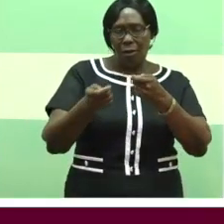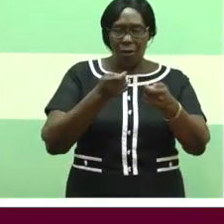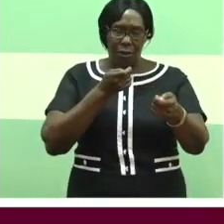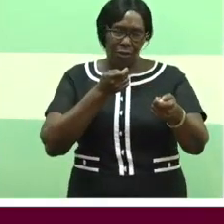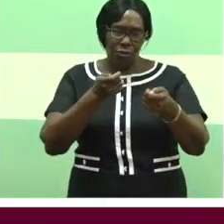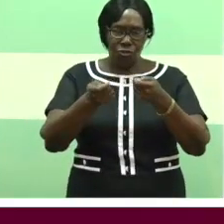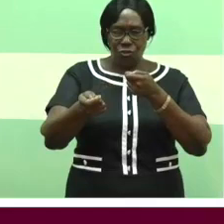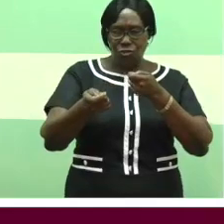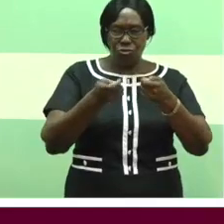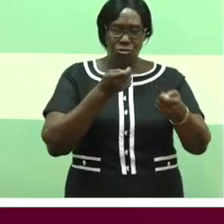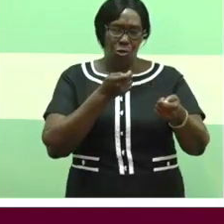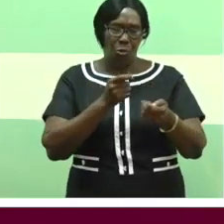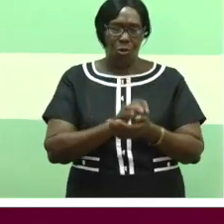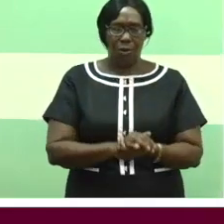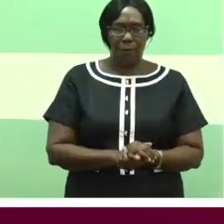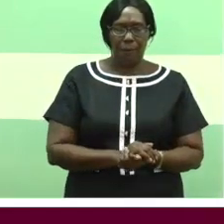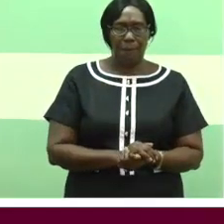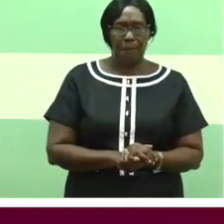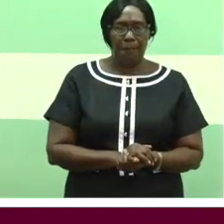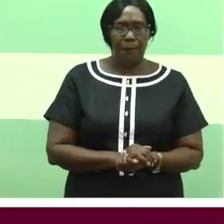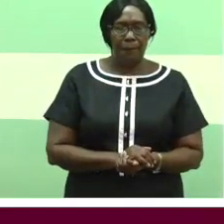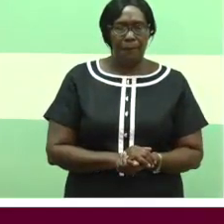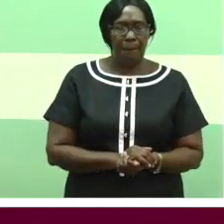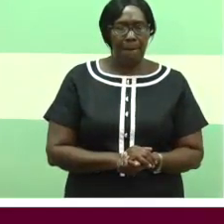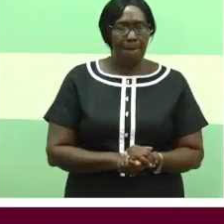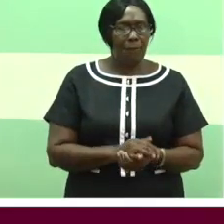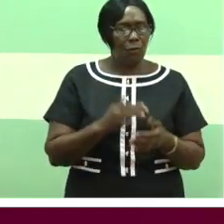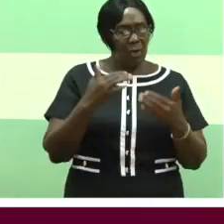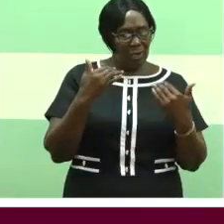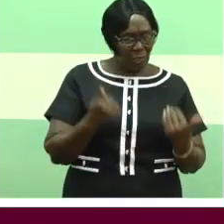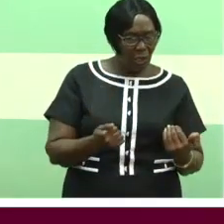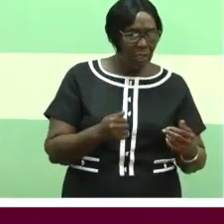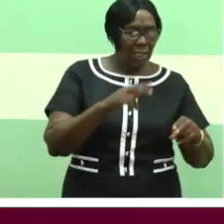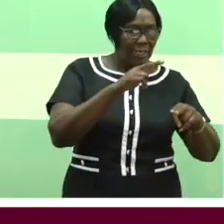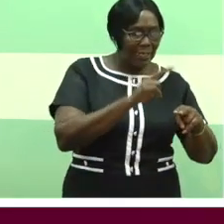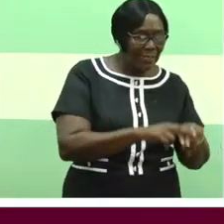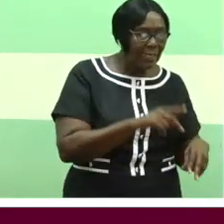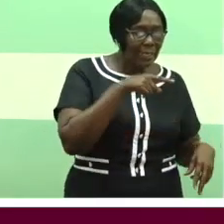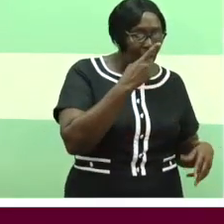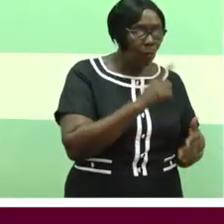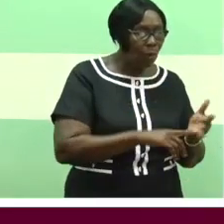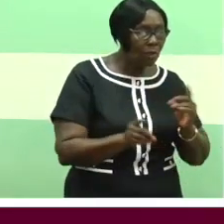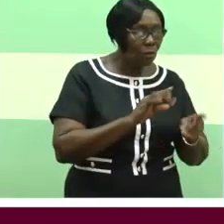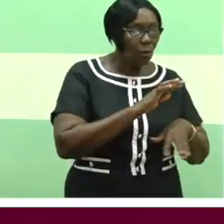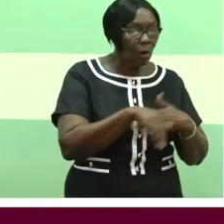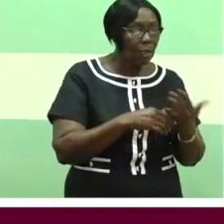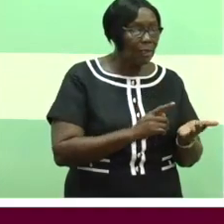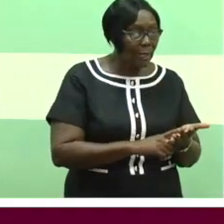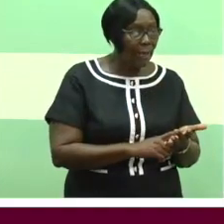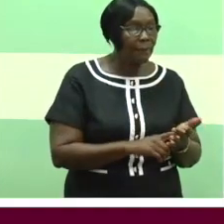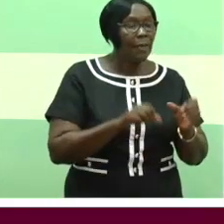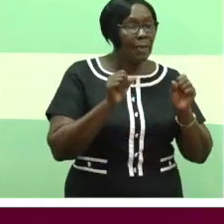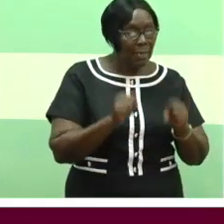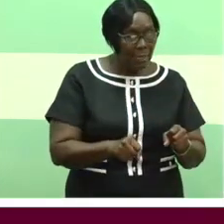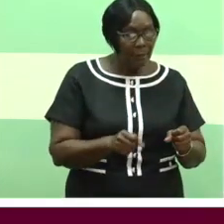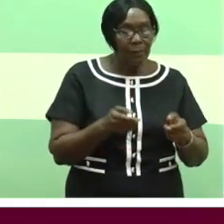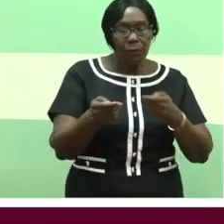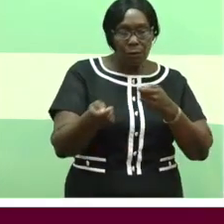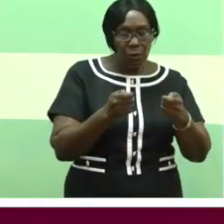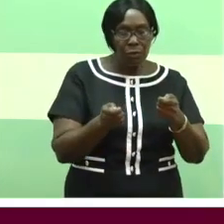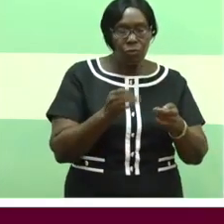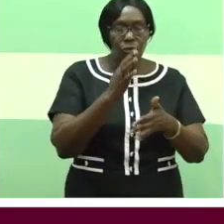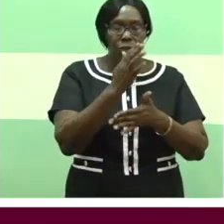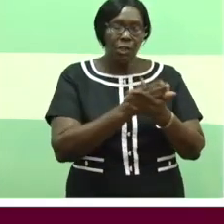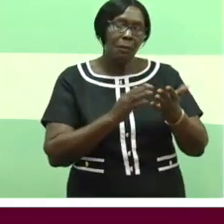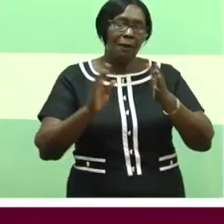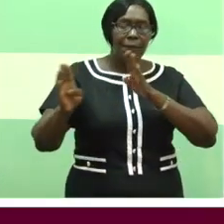Control. As I said before, the control. So you are not there telling them what to do all the time. They are able to control some